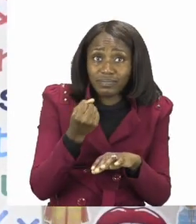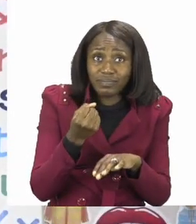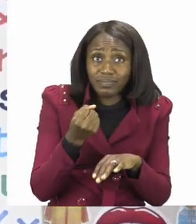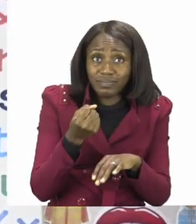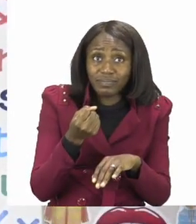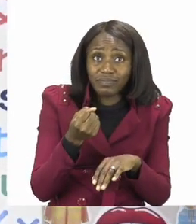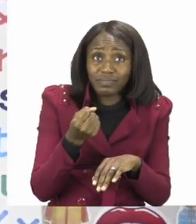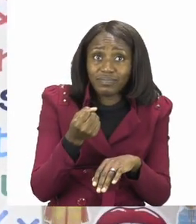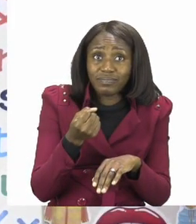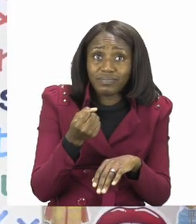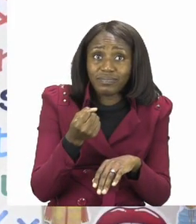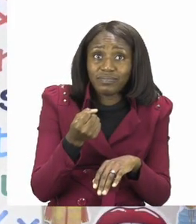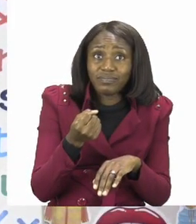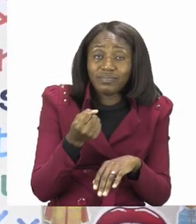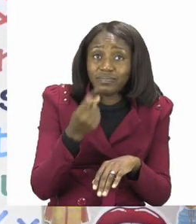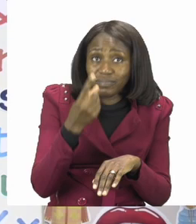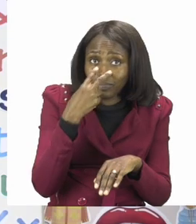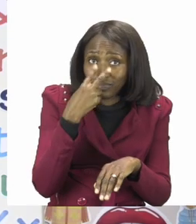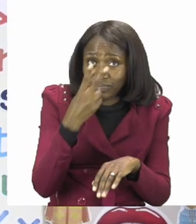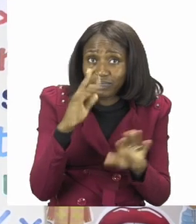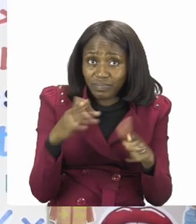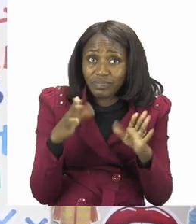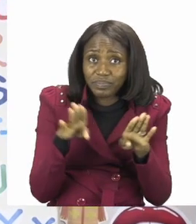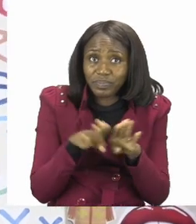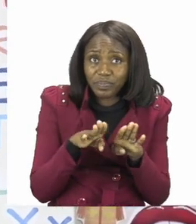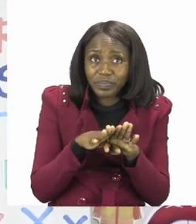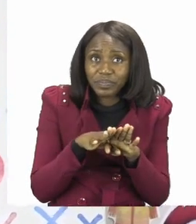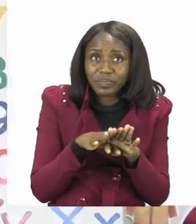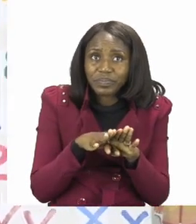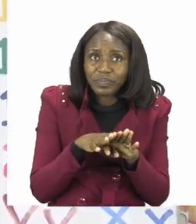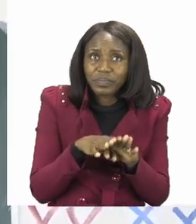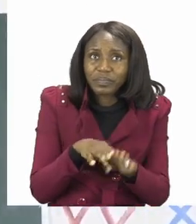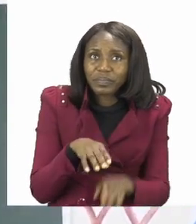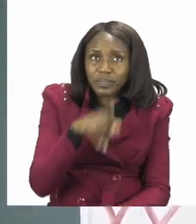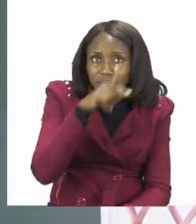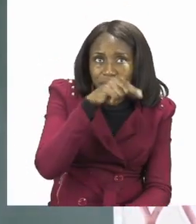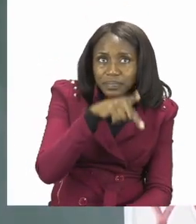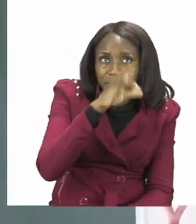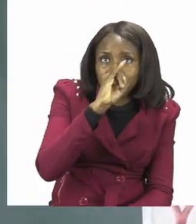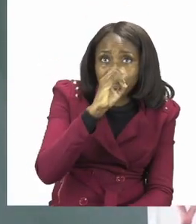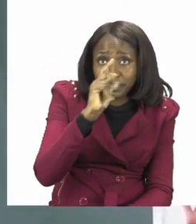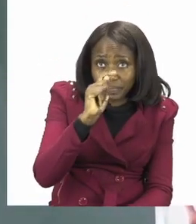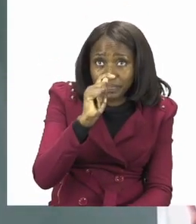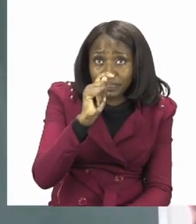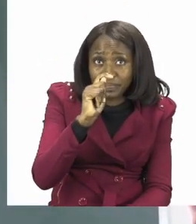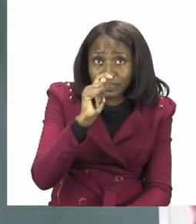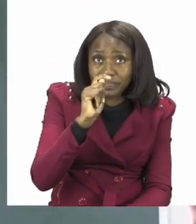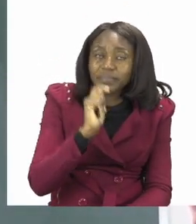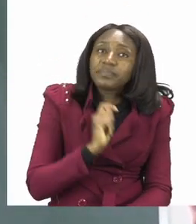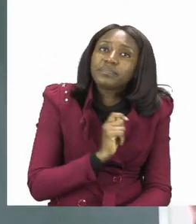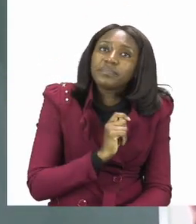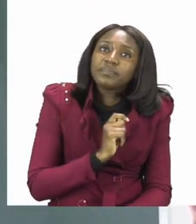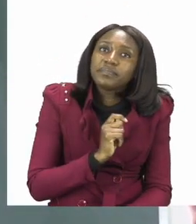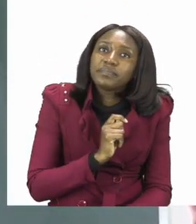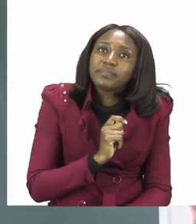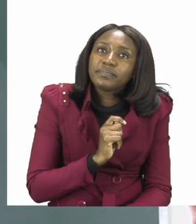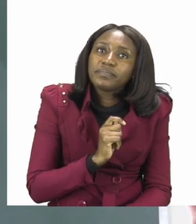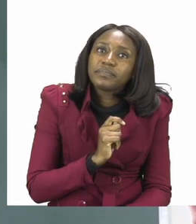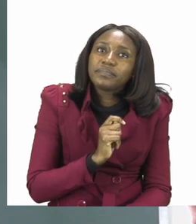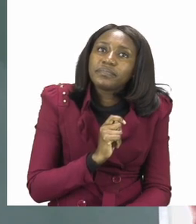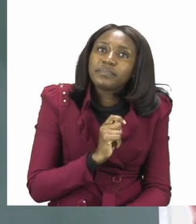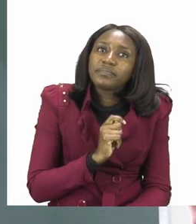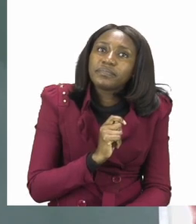board and you're going to follow me in your book. We have the word pit, p,